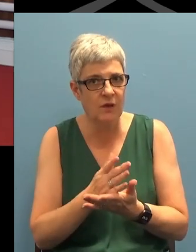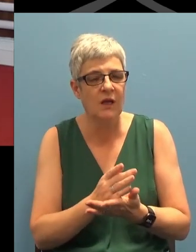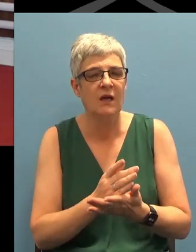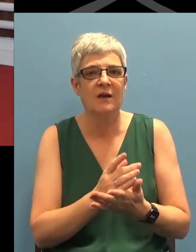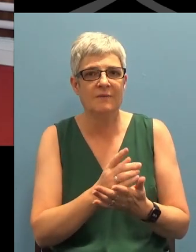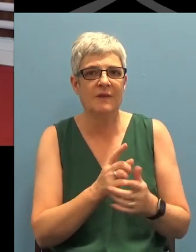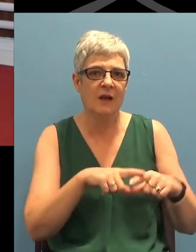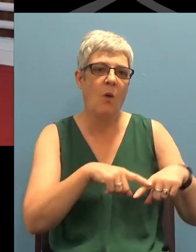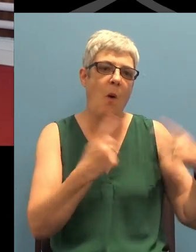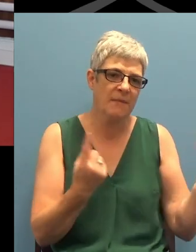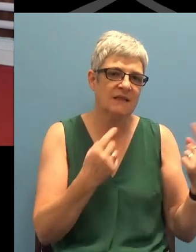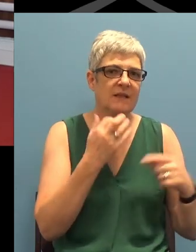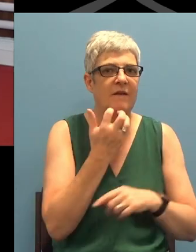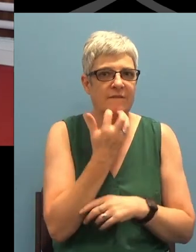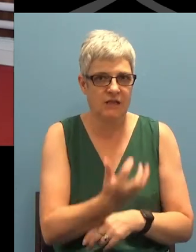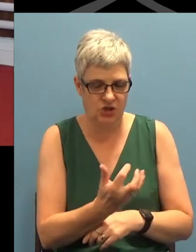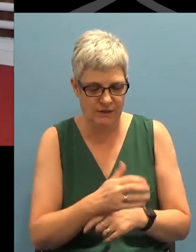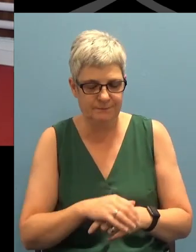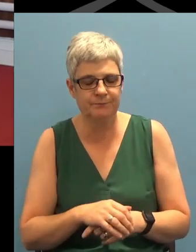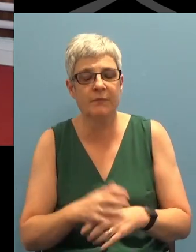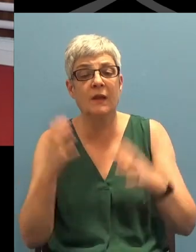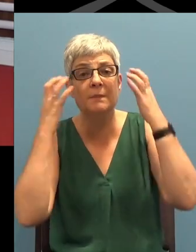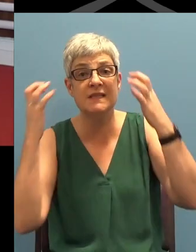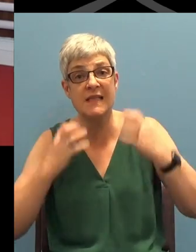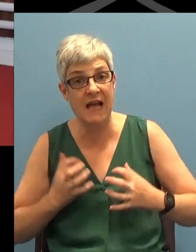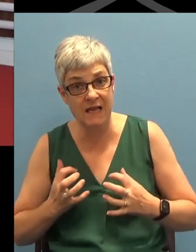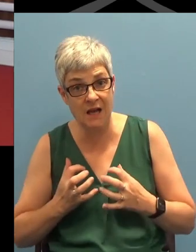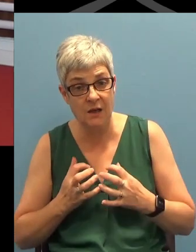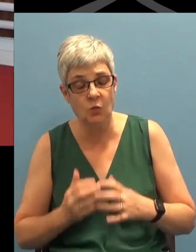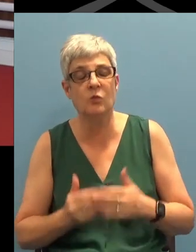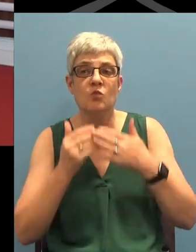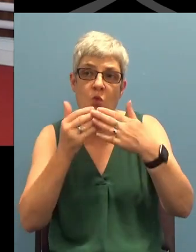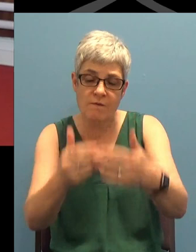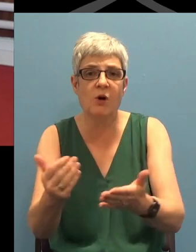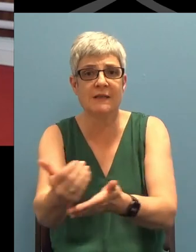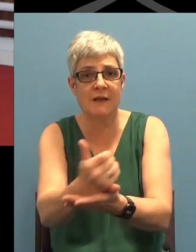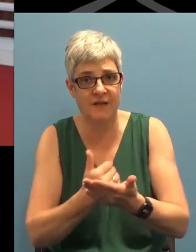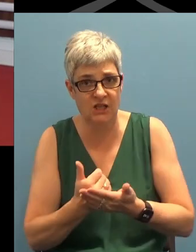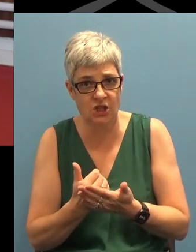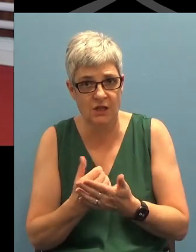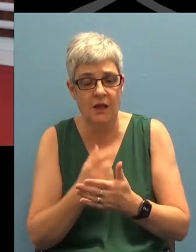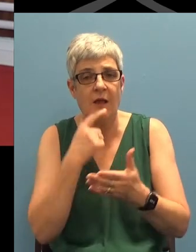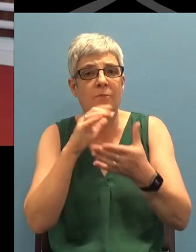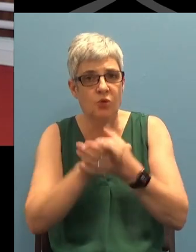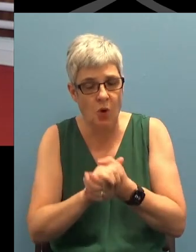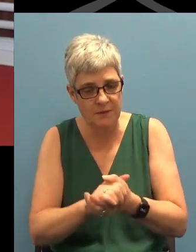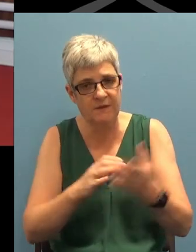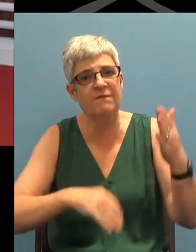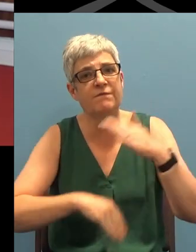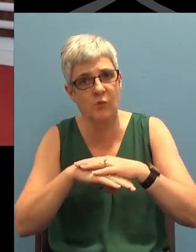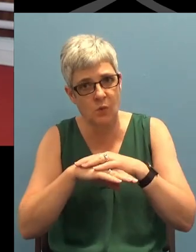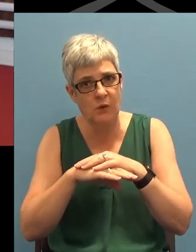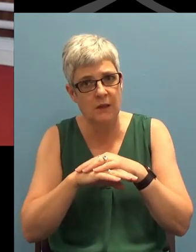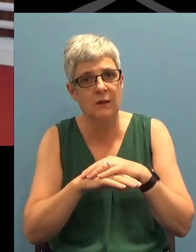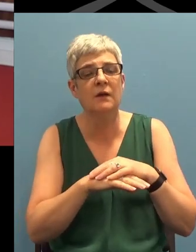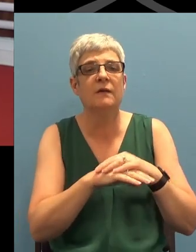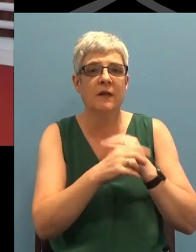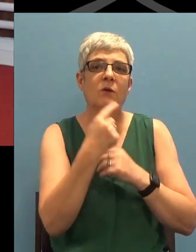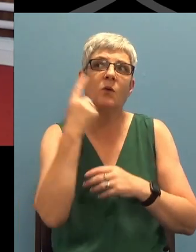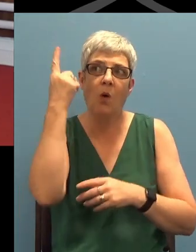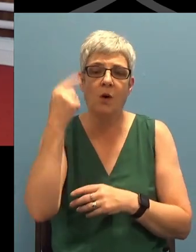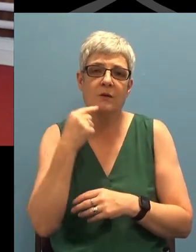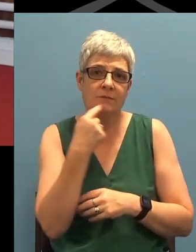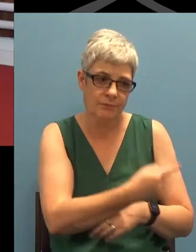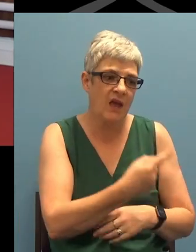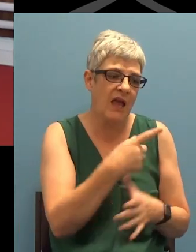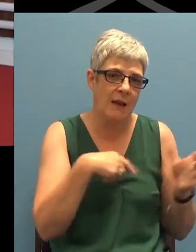been unfaithful. The Messiah would come who would move on the salvation, the promised fulfillment that God made to